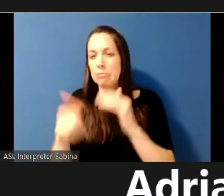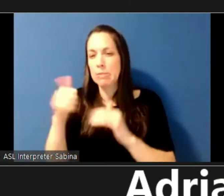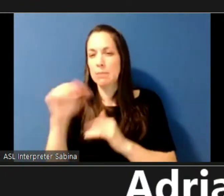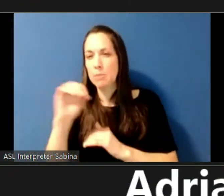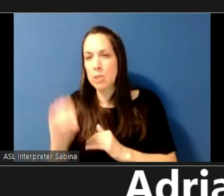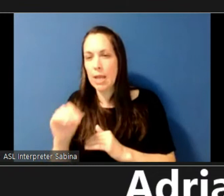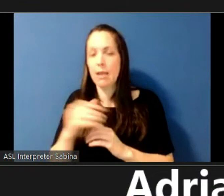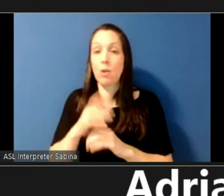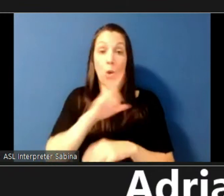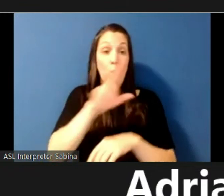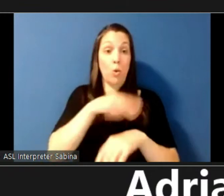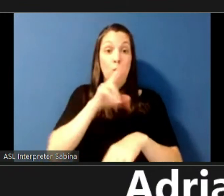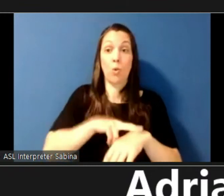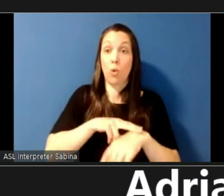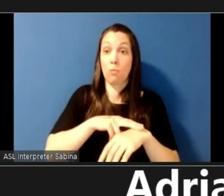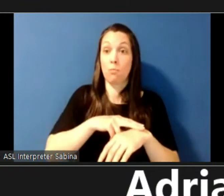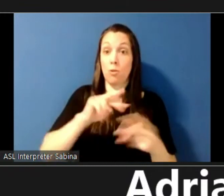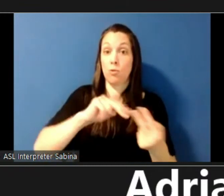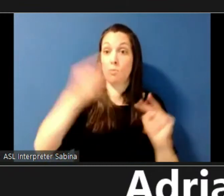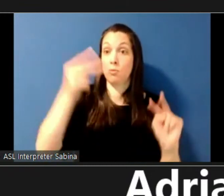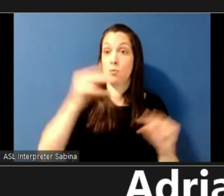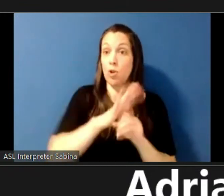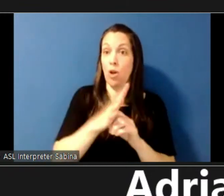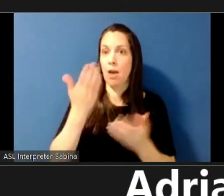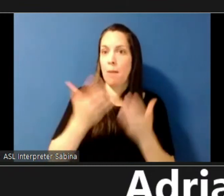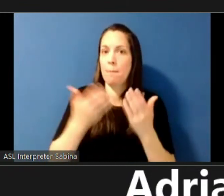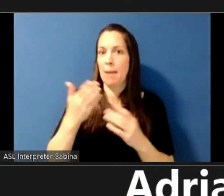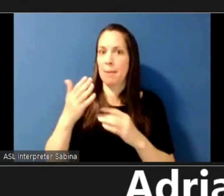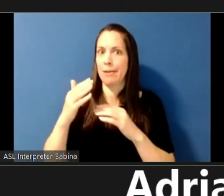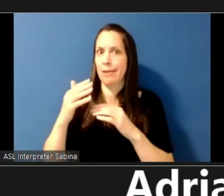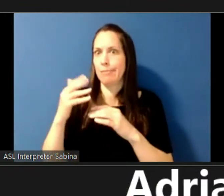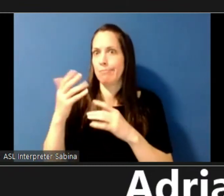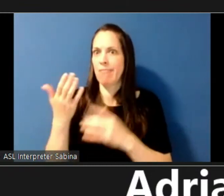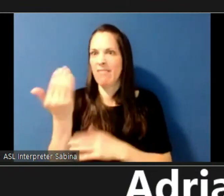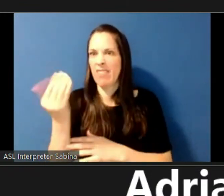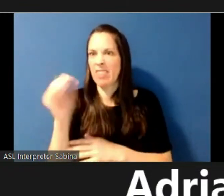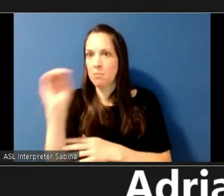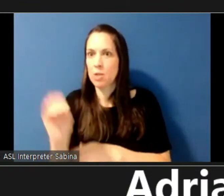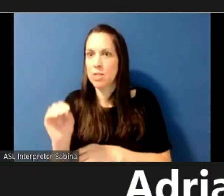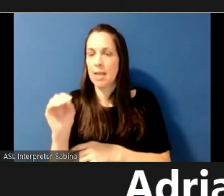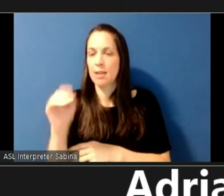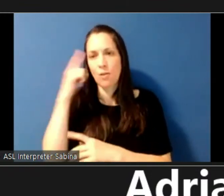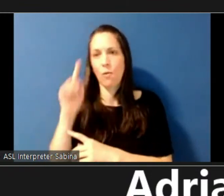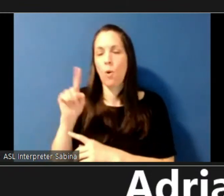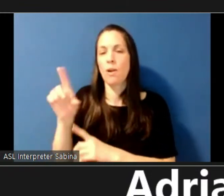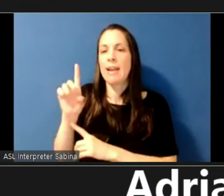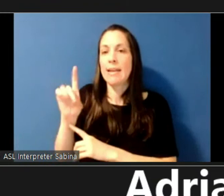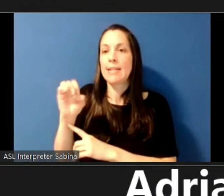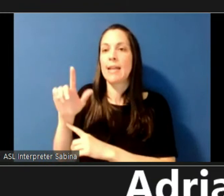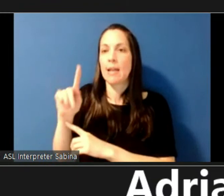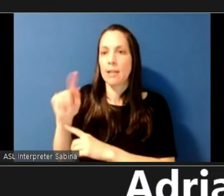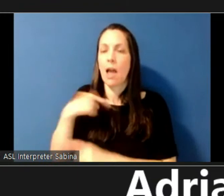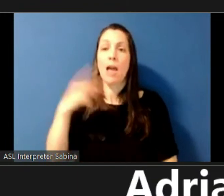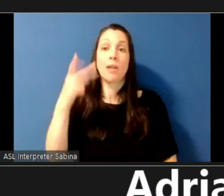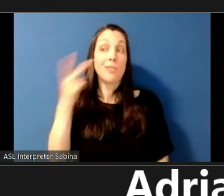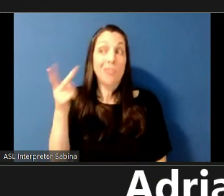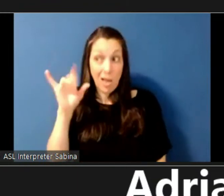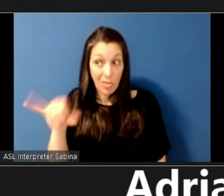variant. It might be in the double digits, around 15% for the Delta variant. I saw that. I'm not saying that